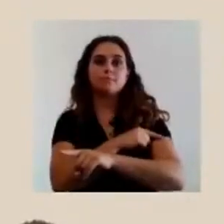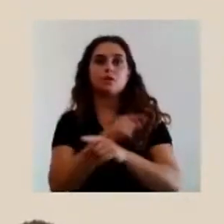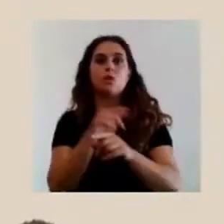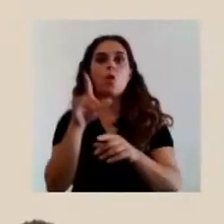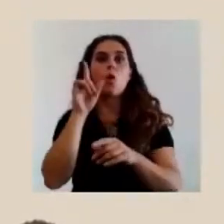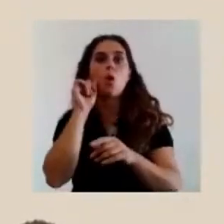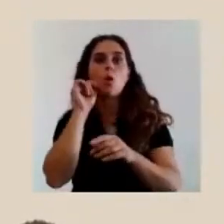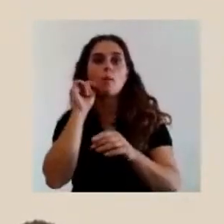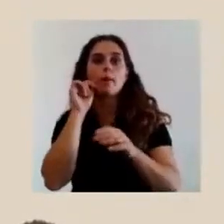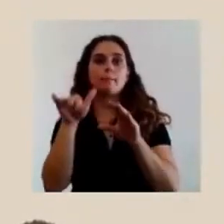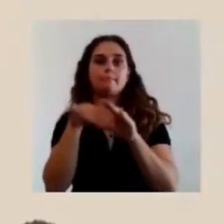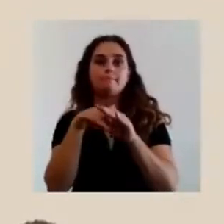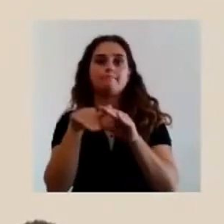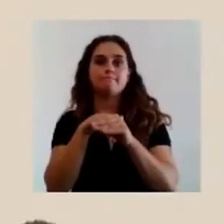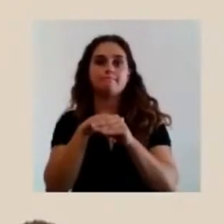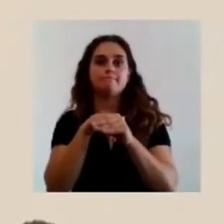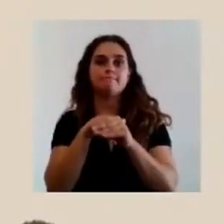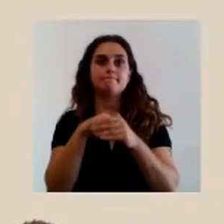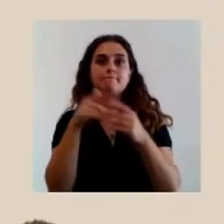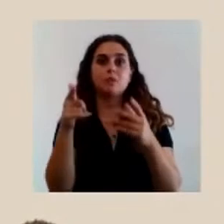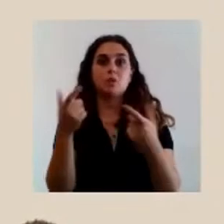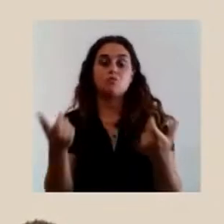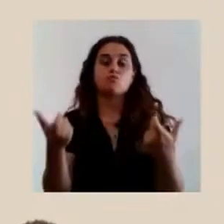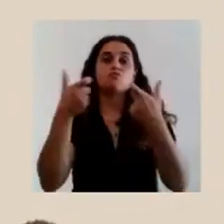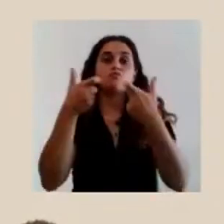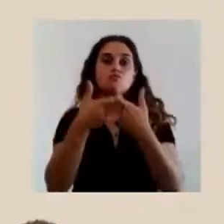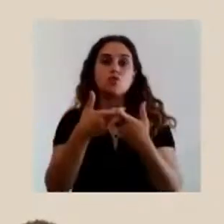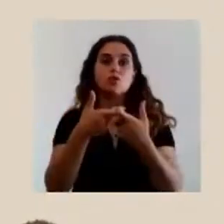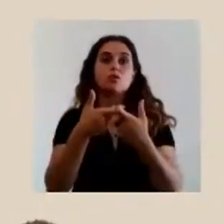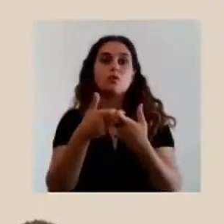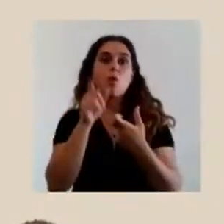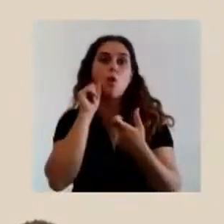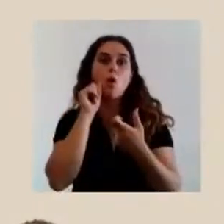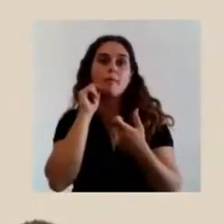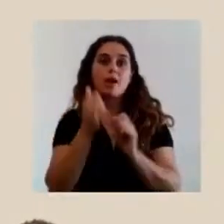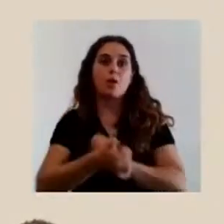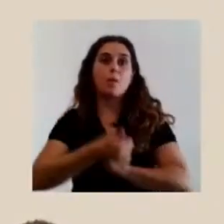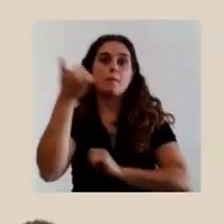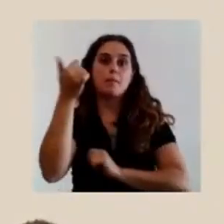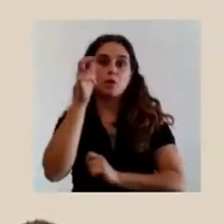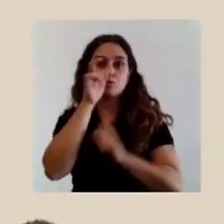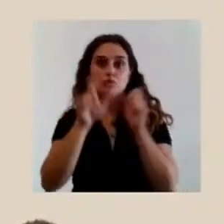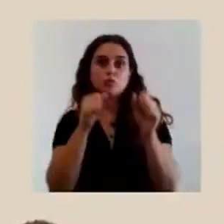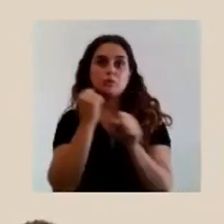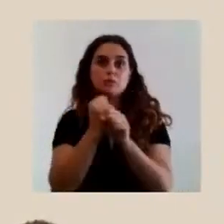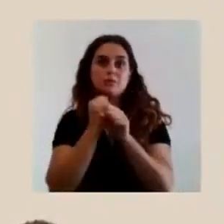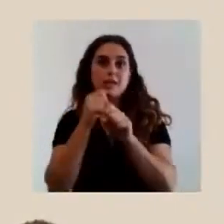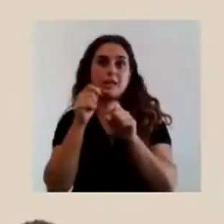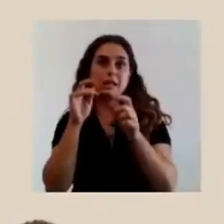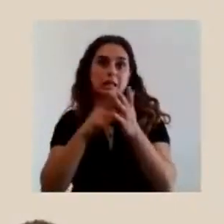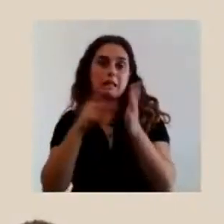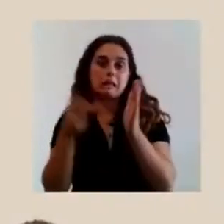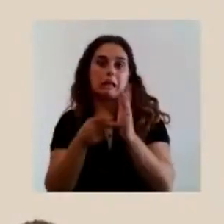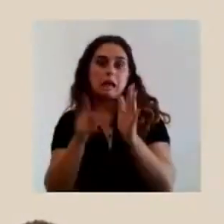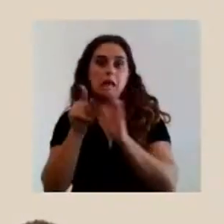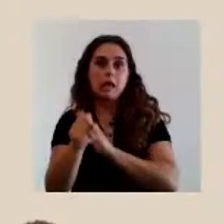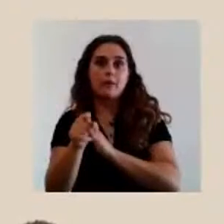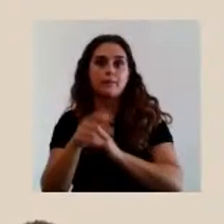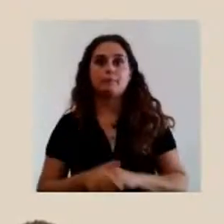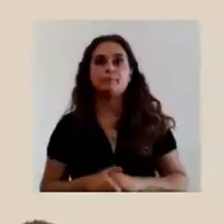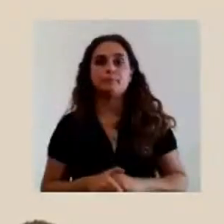participants. Hence, it learned to associate men as better candidates for these technical positions.